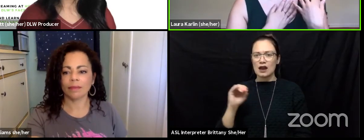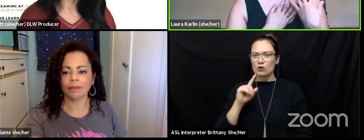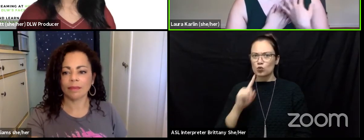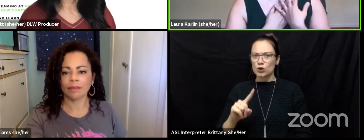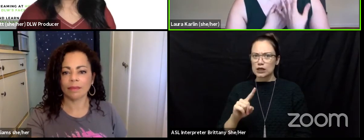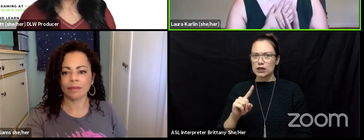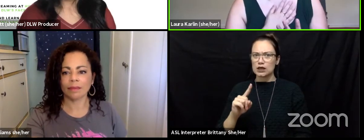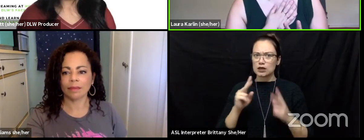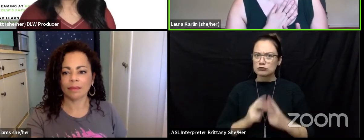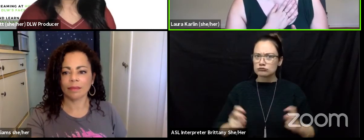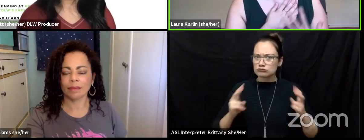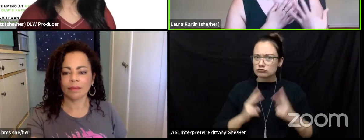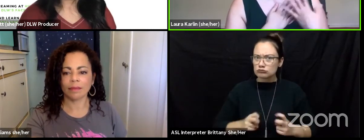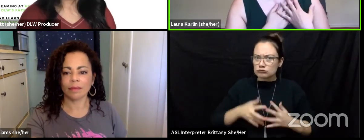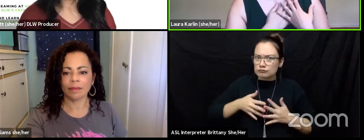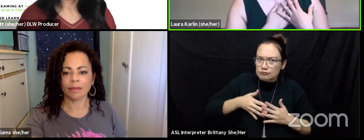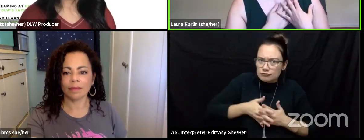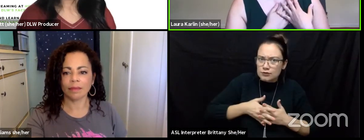we can address deeply